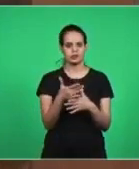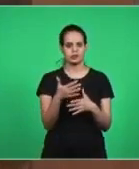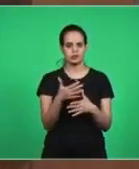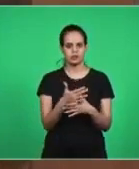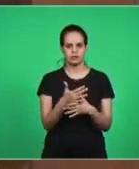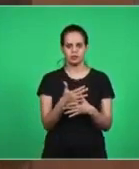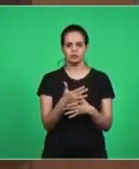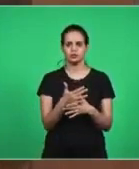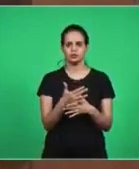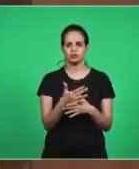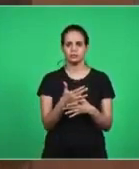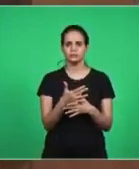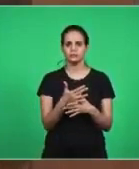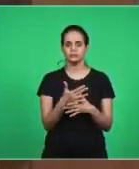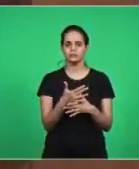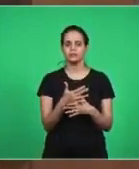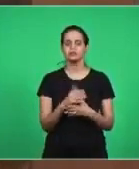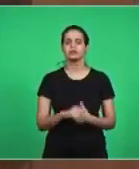universitary